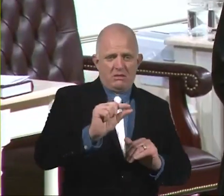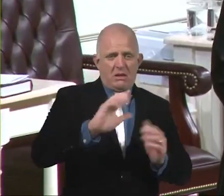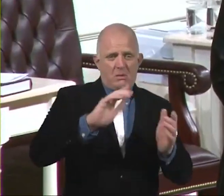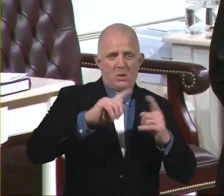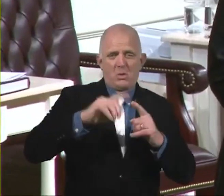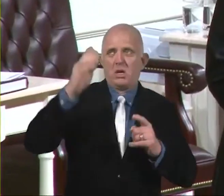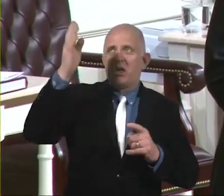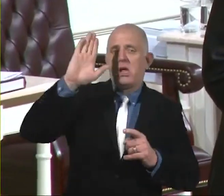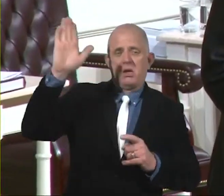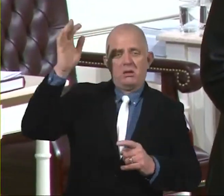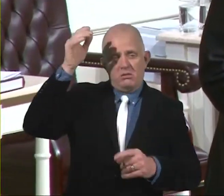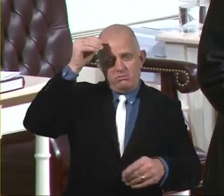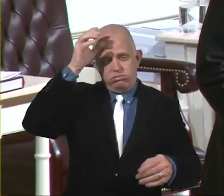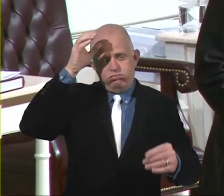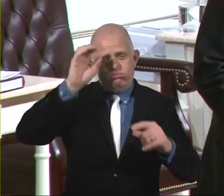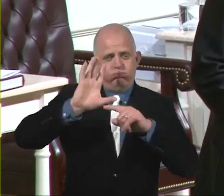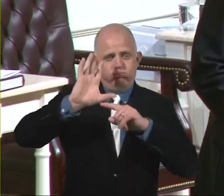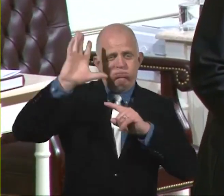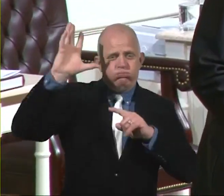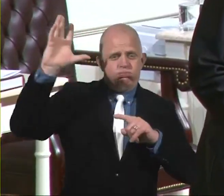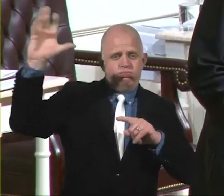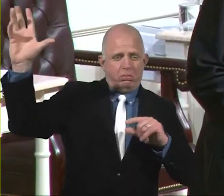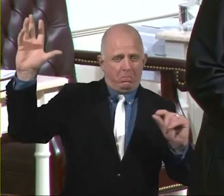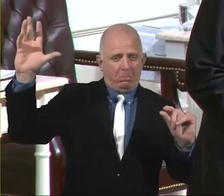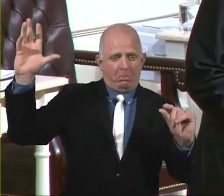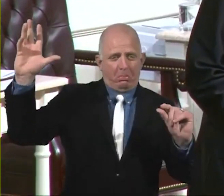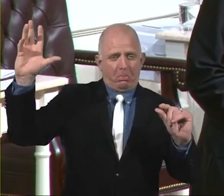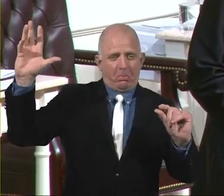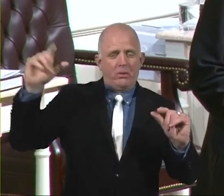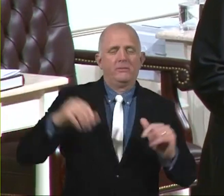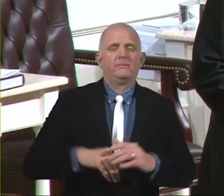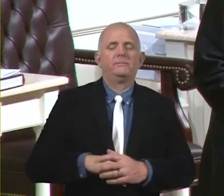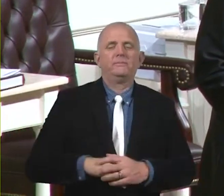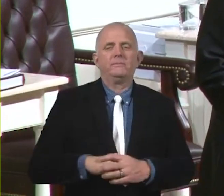of the Lord Jesus Christ.